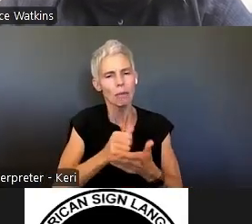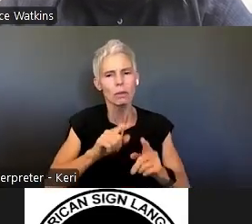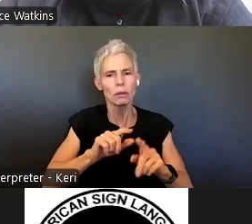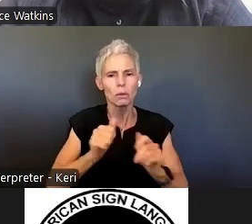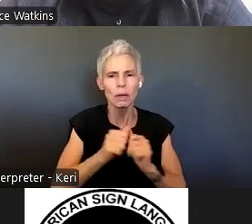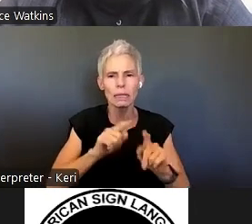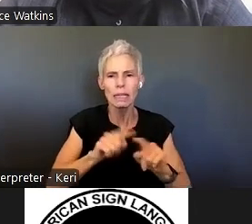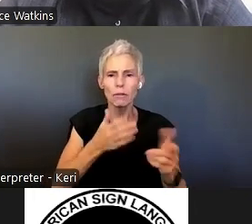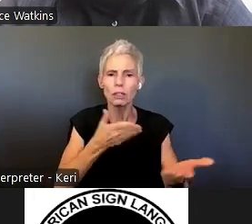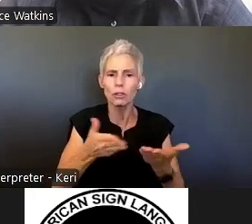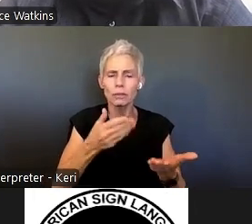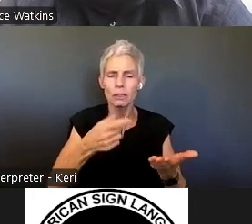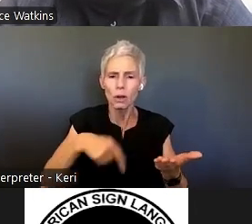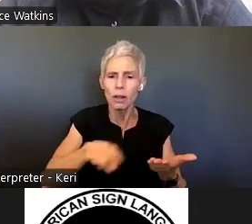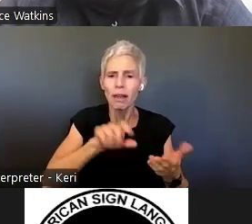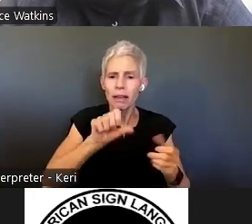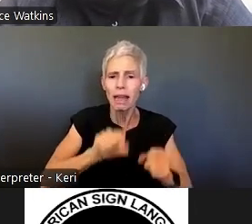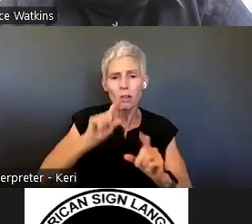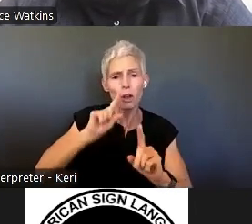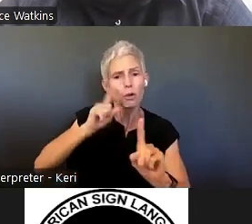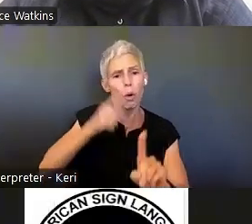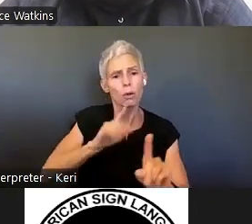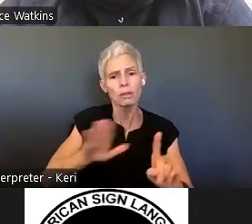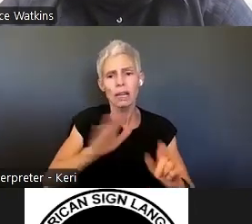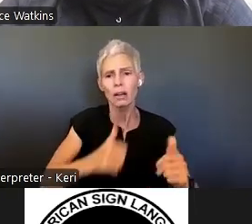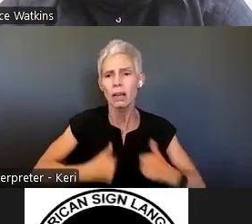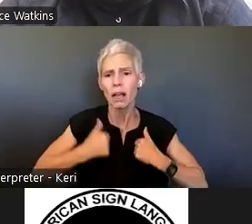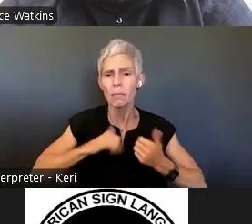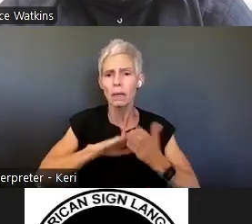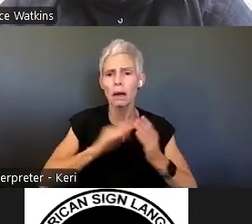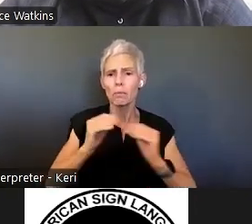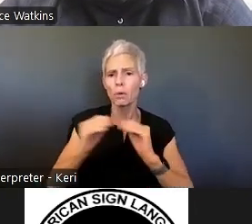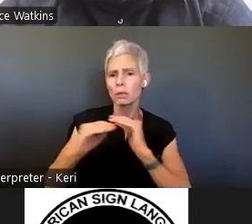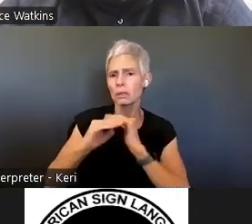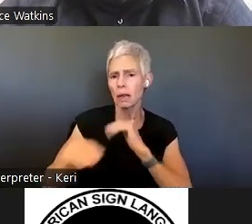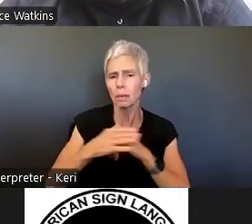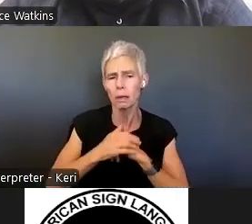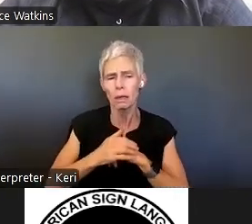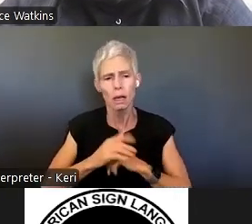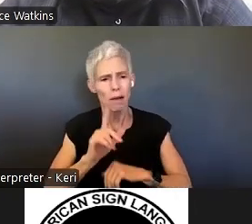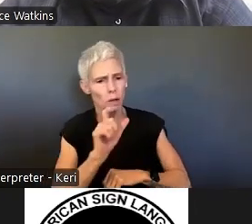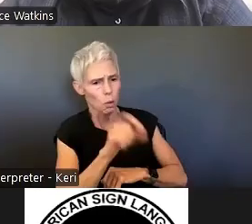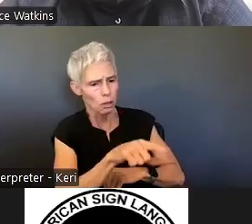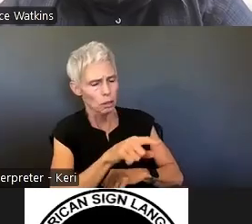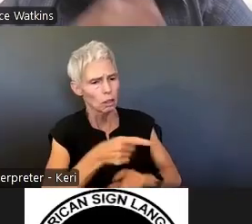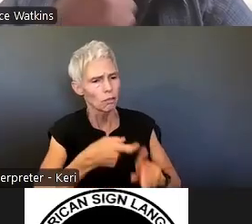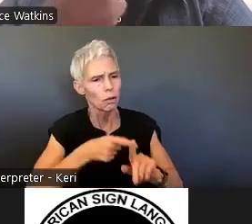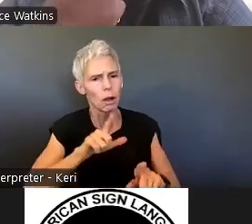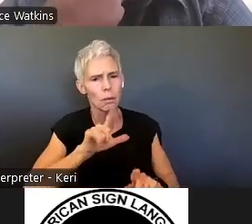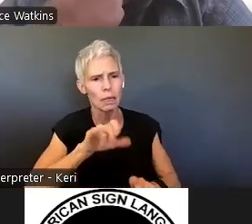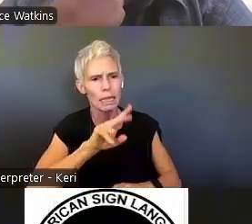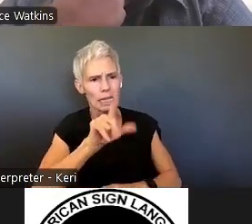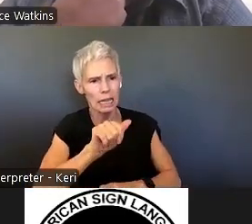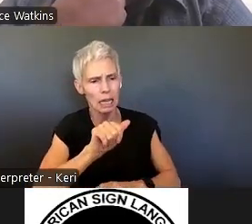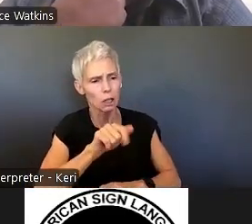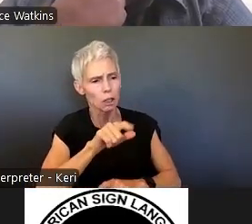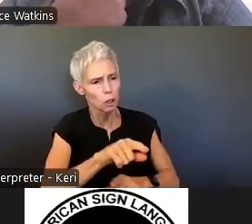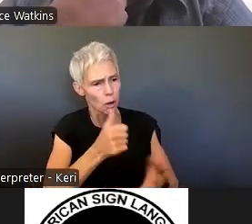live a stable life, really. And the question there's from Lydia, do you help people that are deaf?